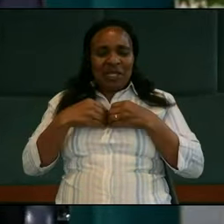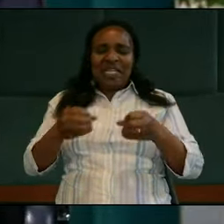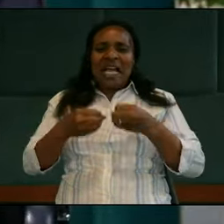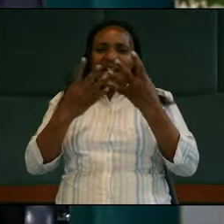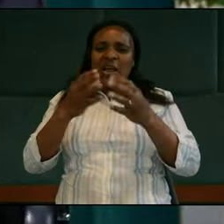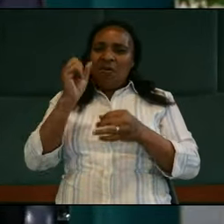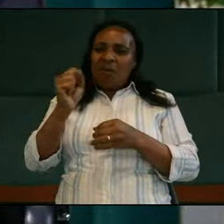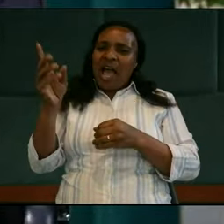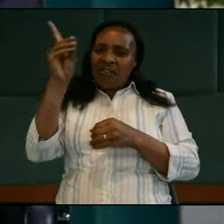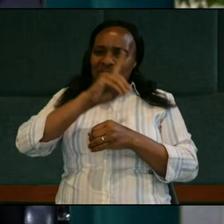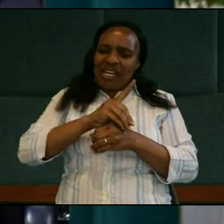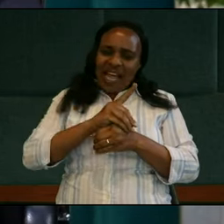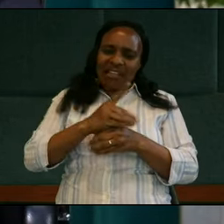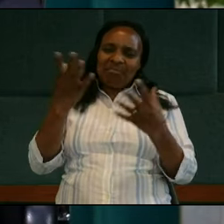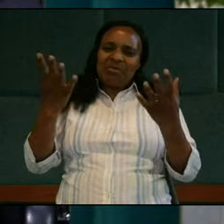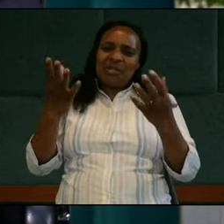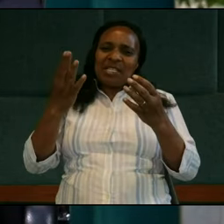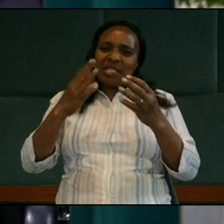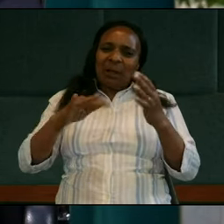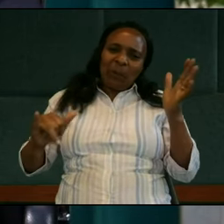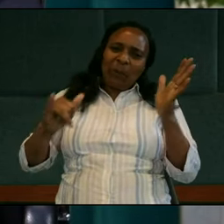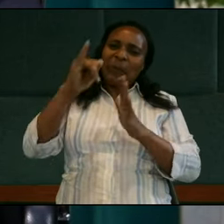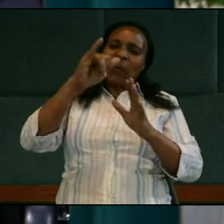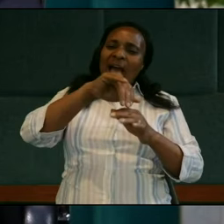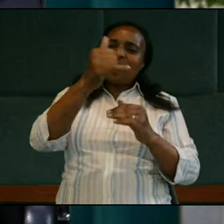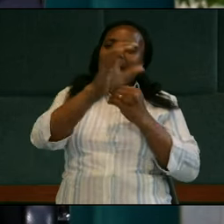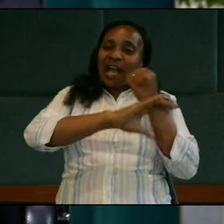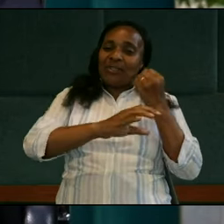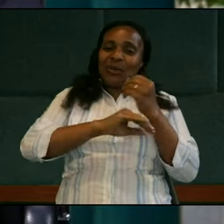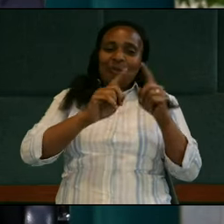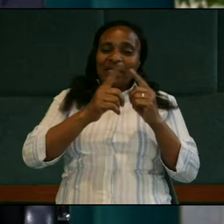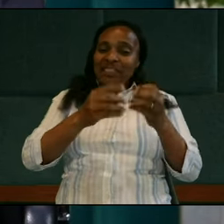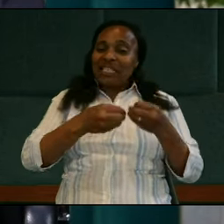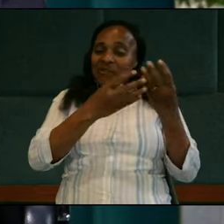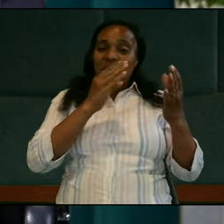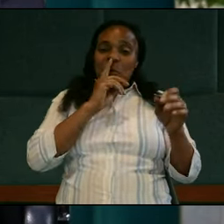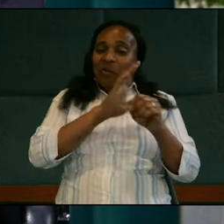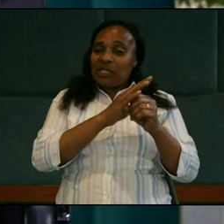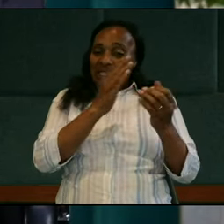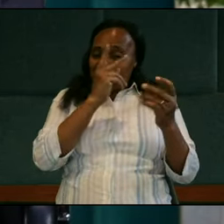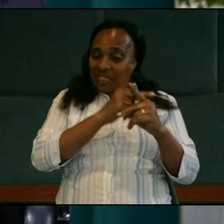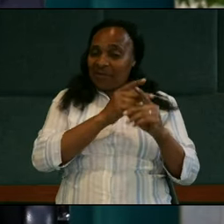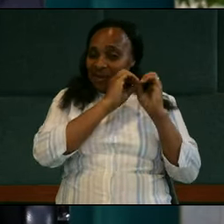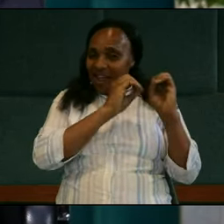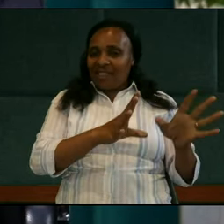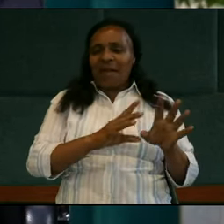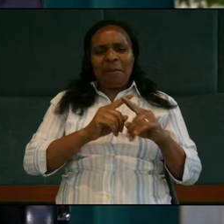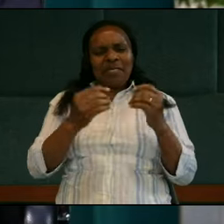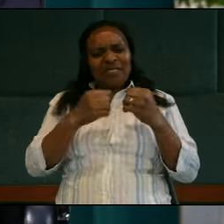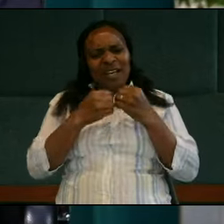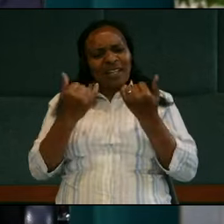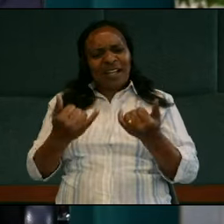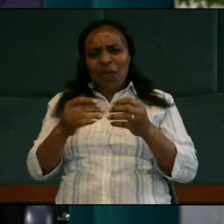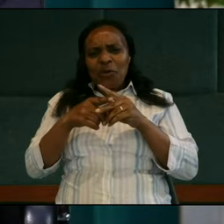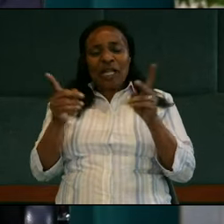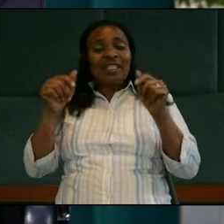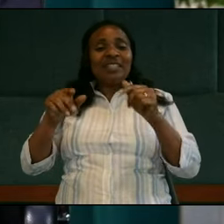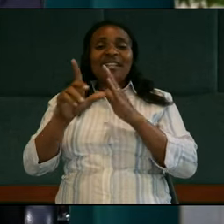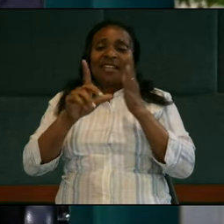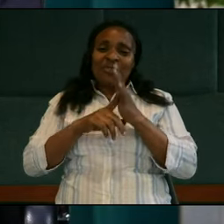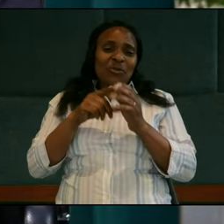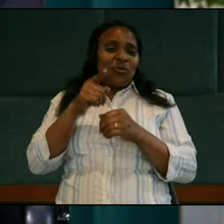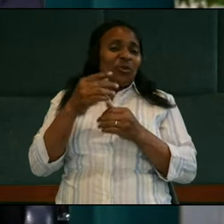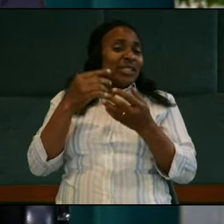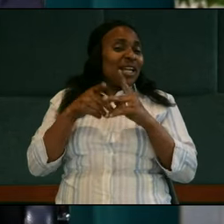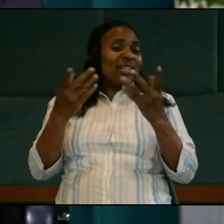5-day paid cruise ship to some country, but they never deliver. And so that's why I challenge you, as you start up this lesson, as you start up this